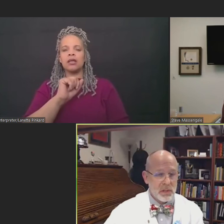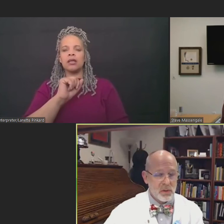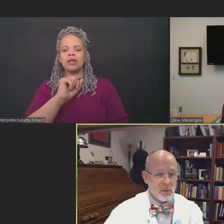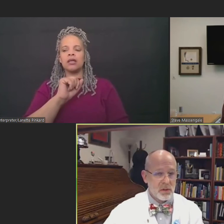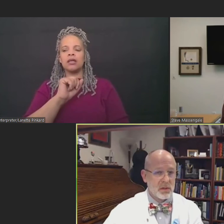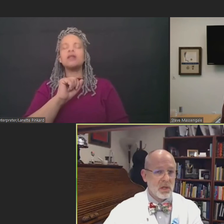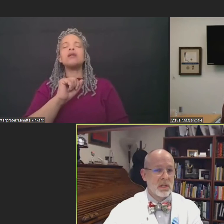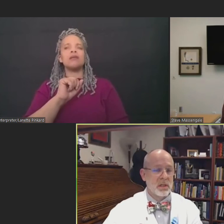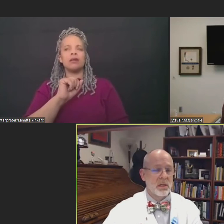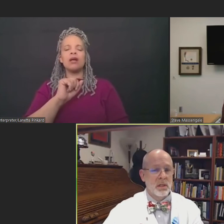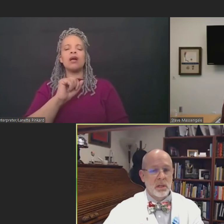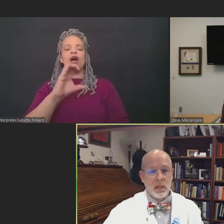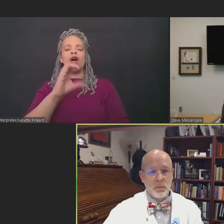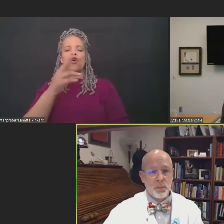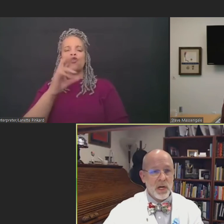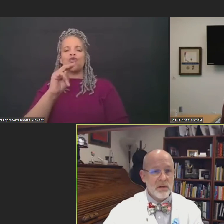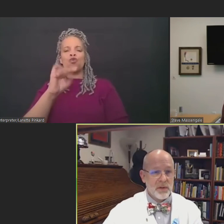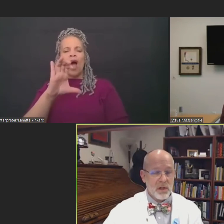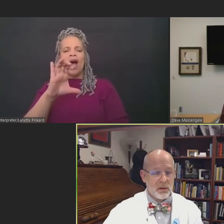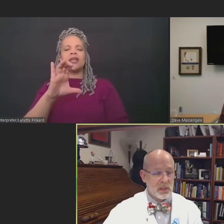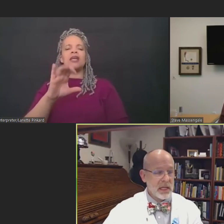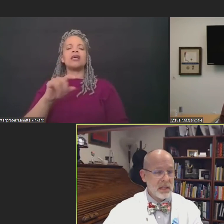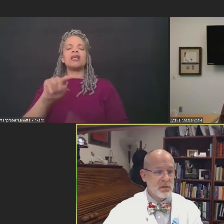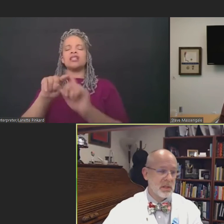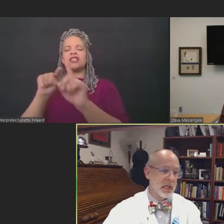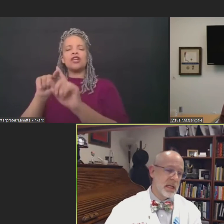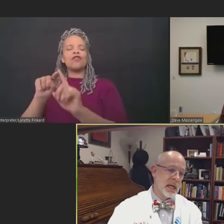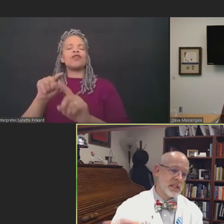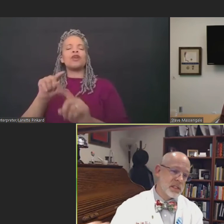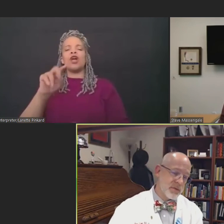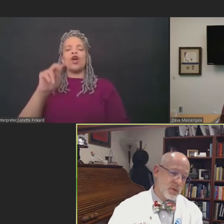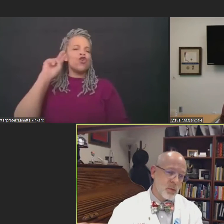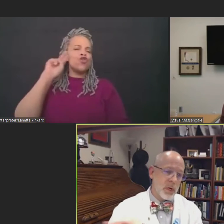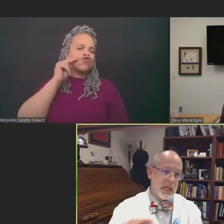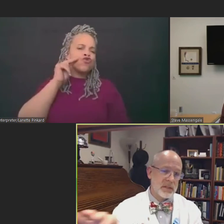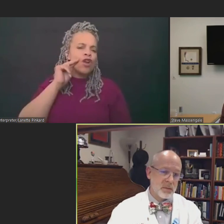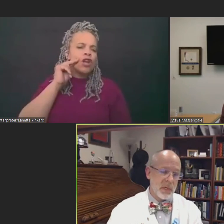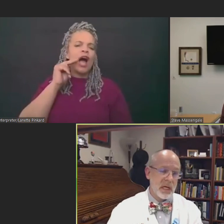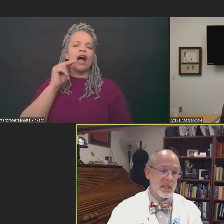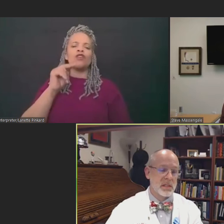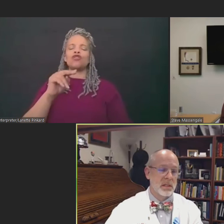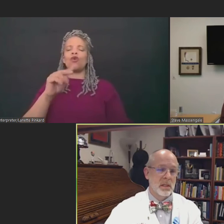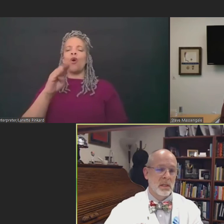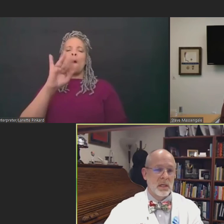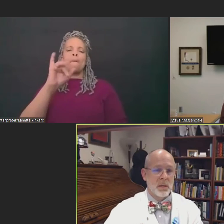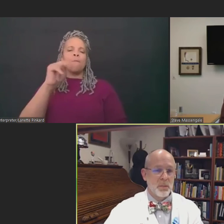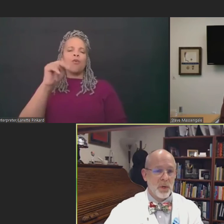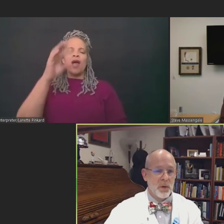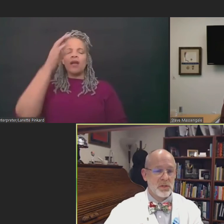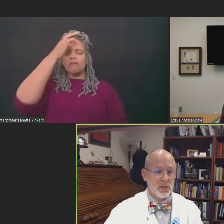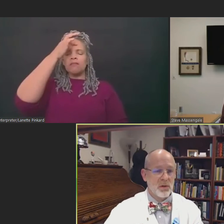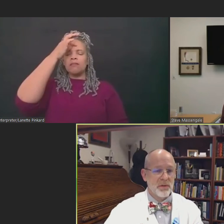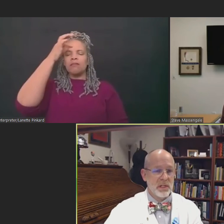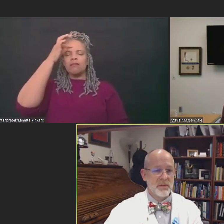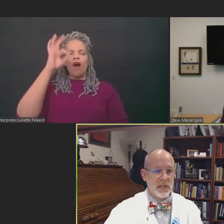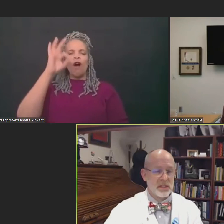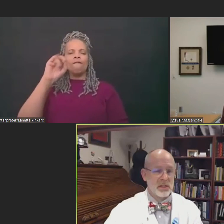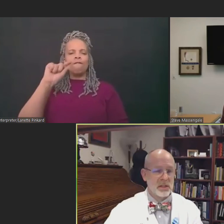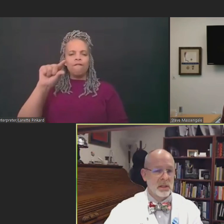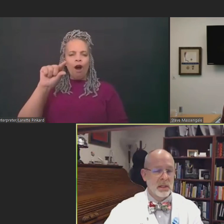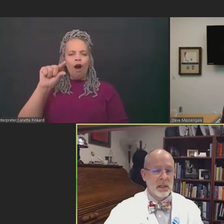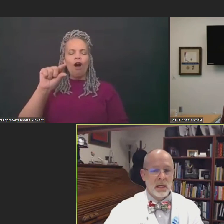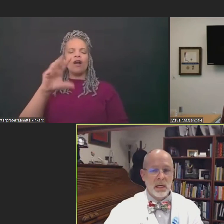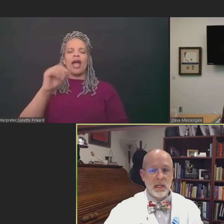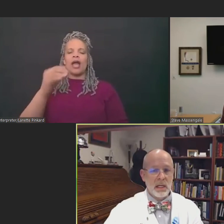neurological disorders, chronic brain fog related to it that lasts for weeks or months, post-COVID